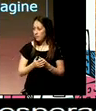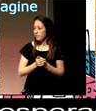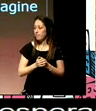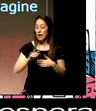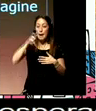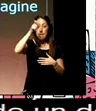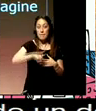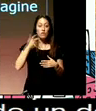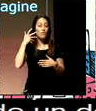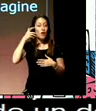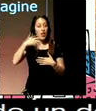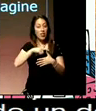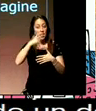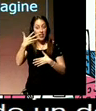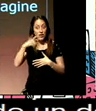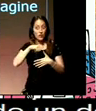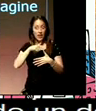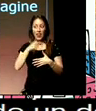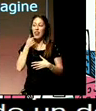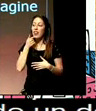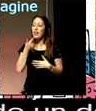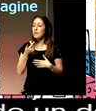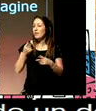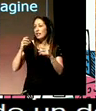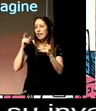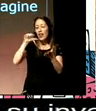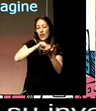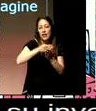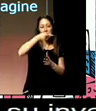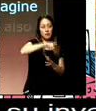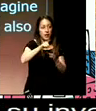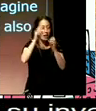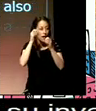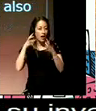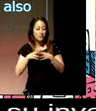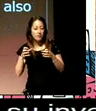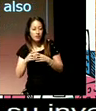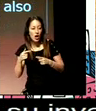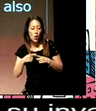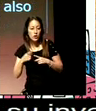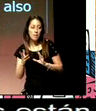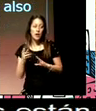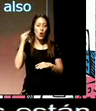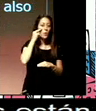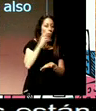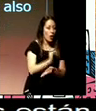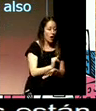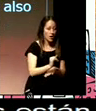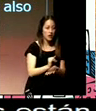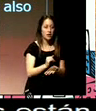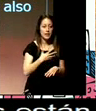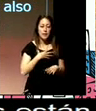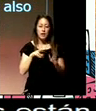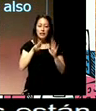But behind dreams there are also fears, wishes, and this is how we build our cities. We take into account our